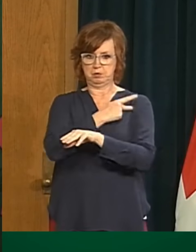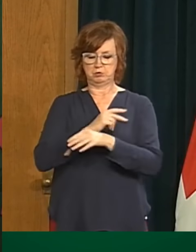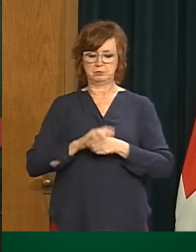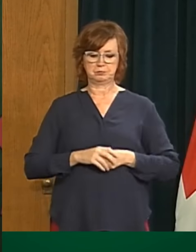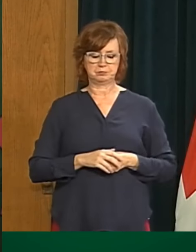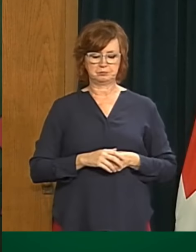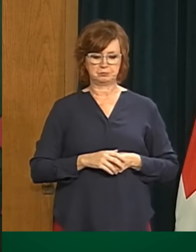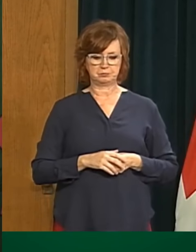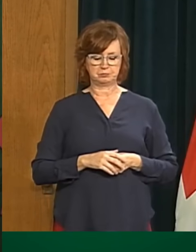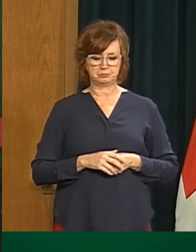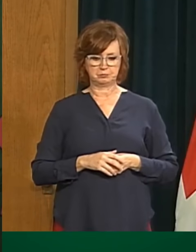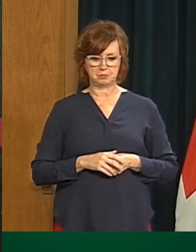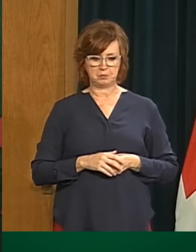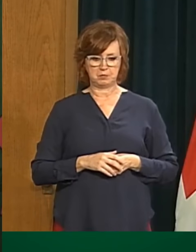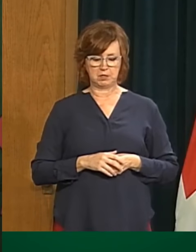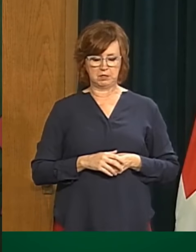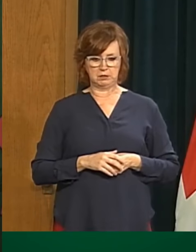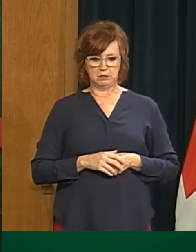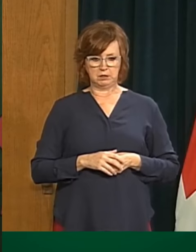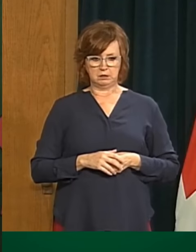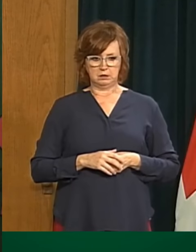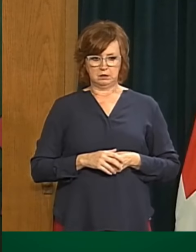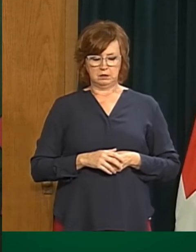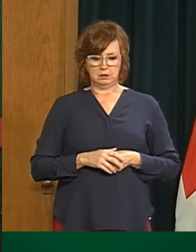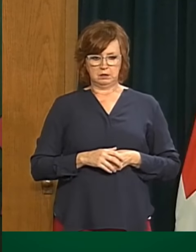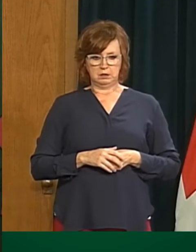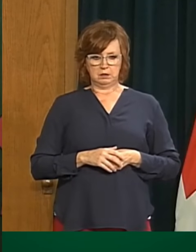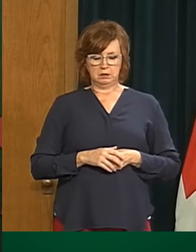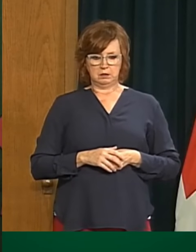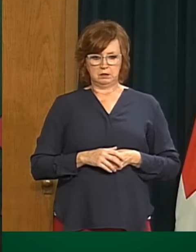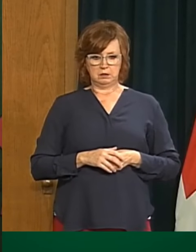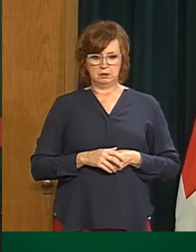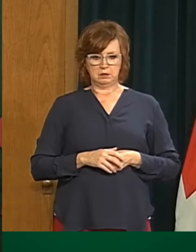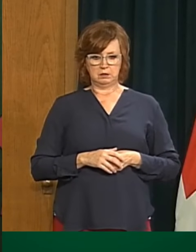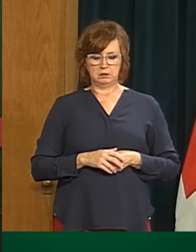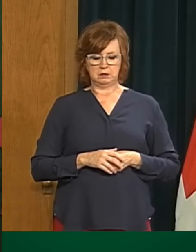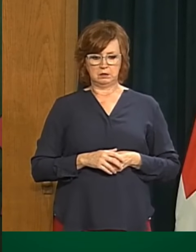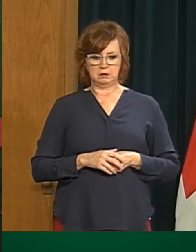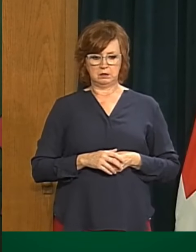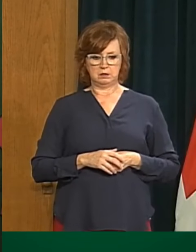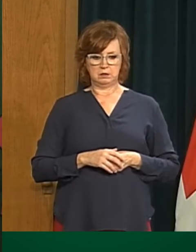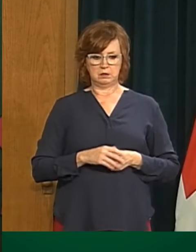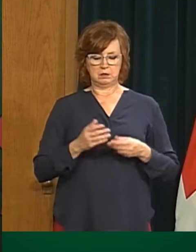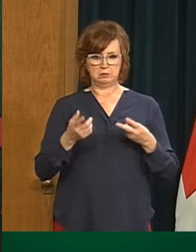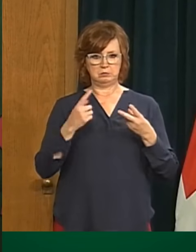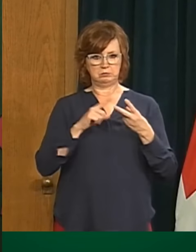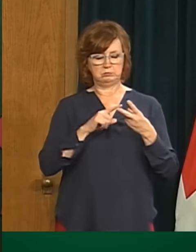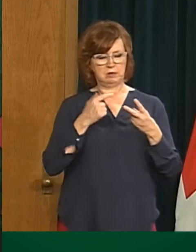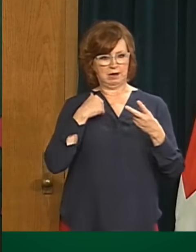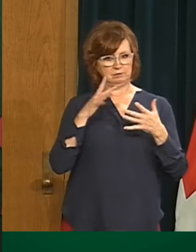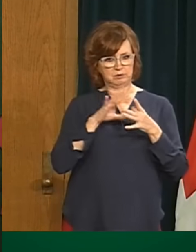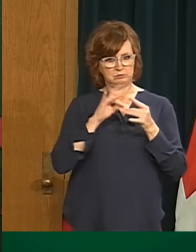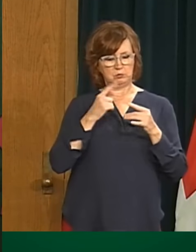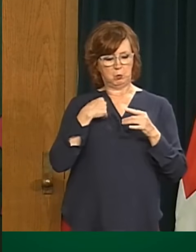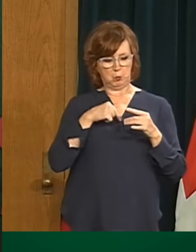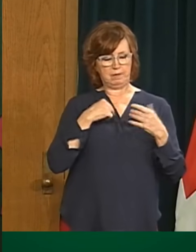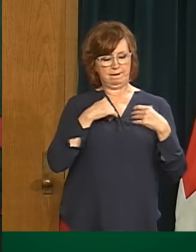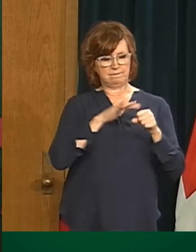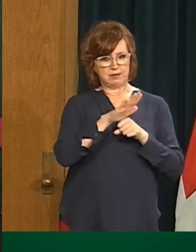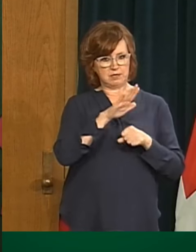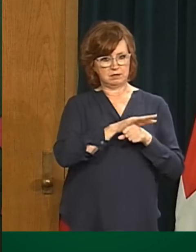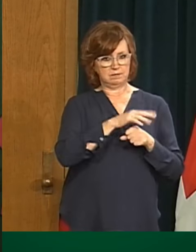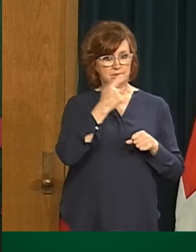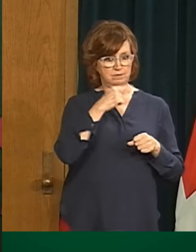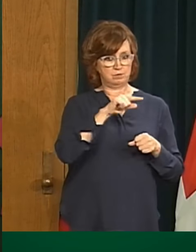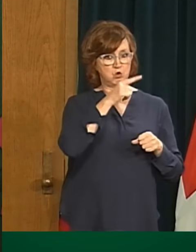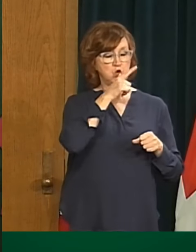earlier, it's important that we're positive that we have enough PPE for our frontline healthcare providers. We